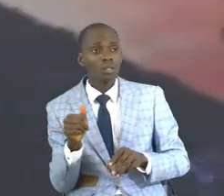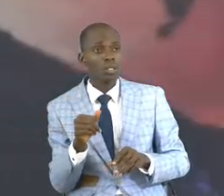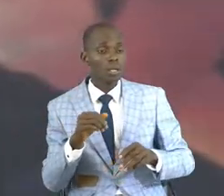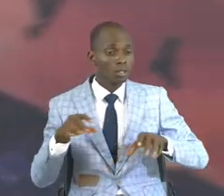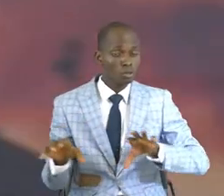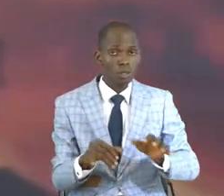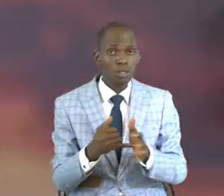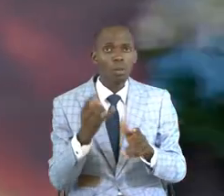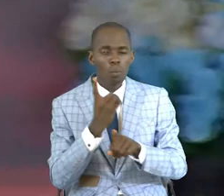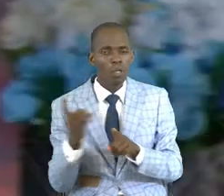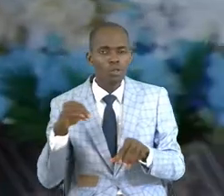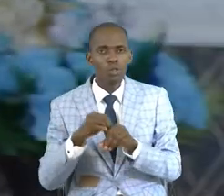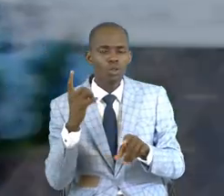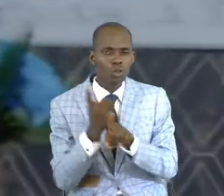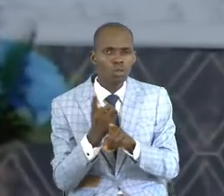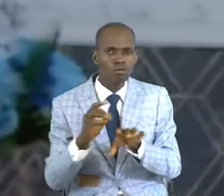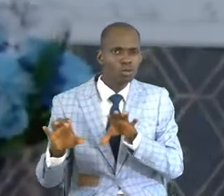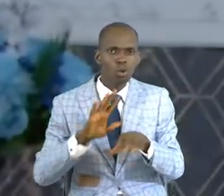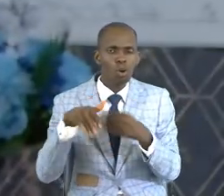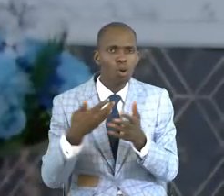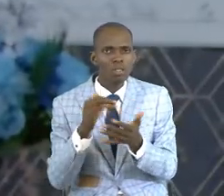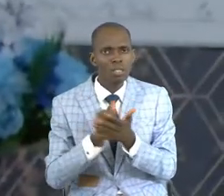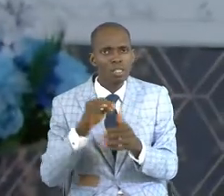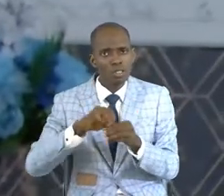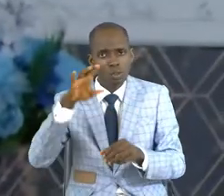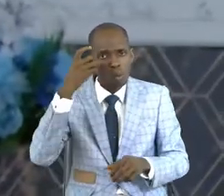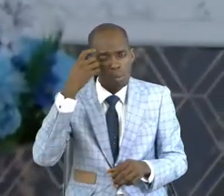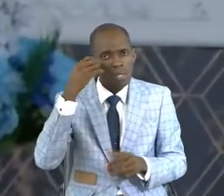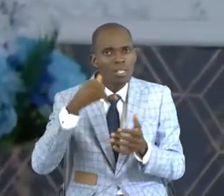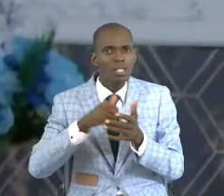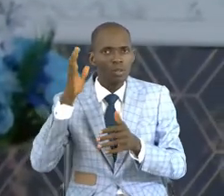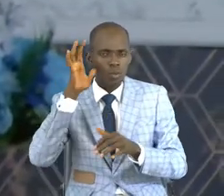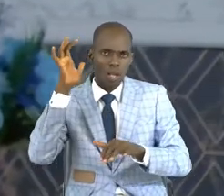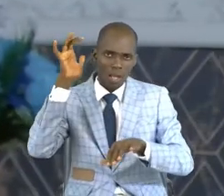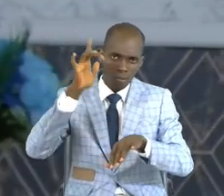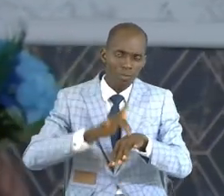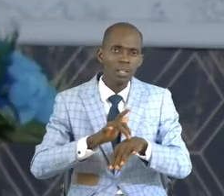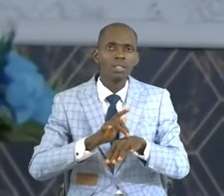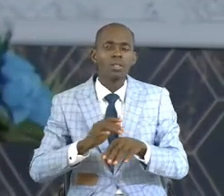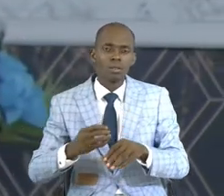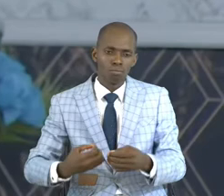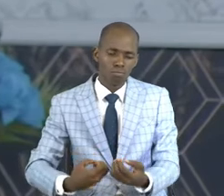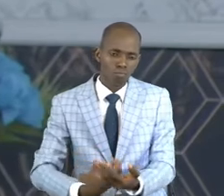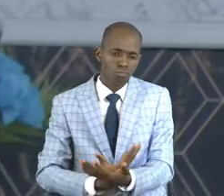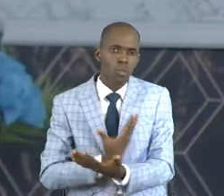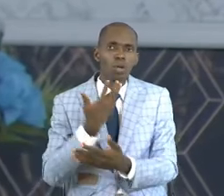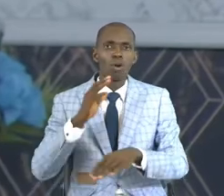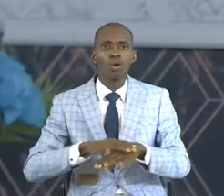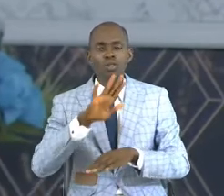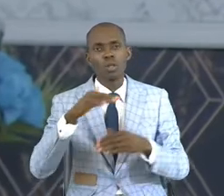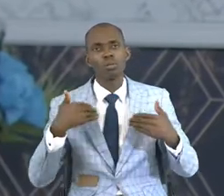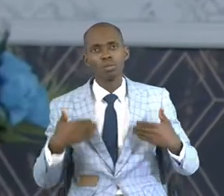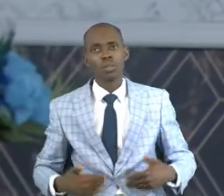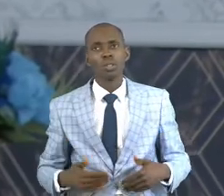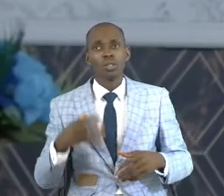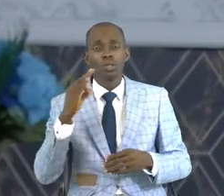retaliatory fellow in your mind, it will affect and impact your body. Your body will be getting